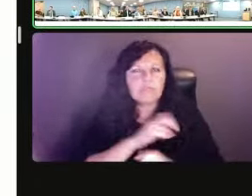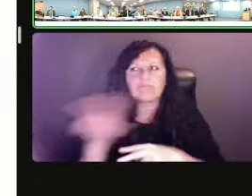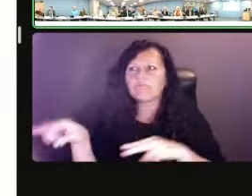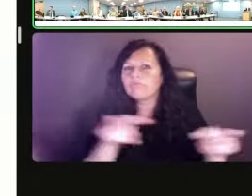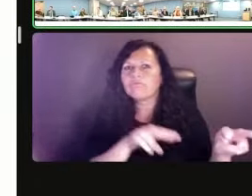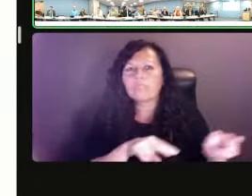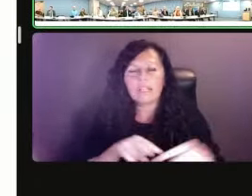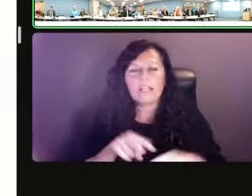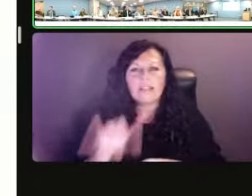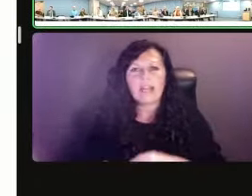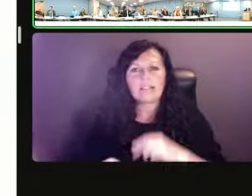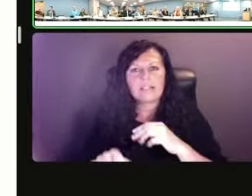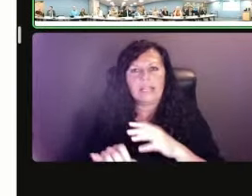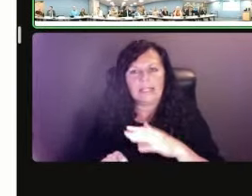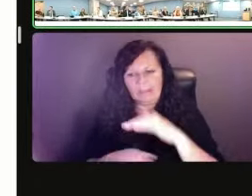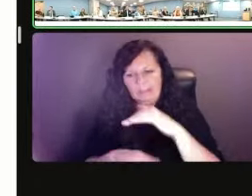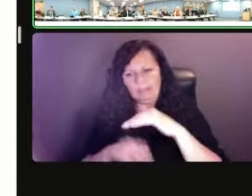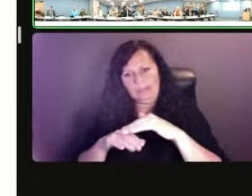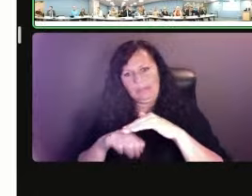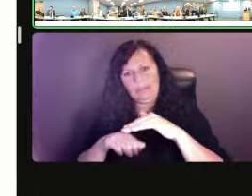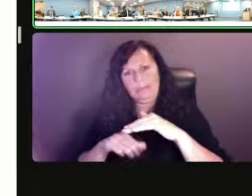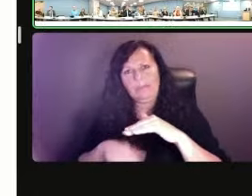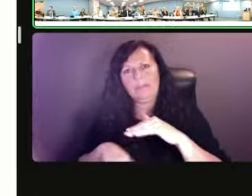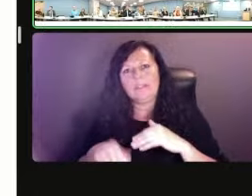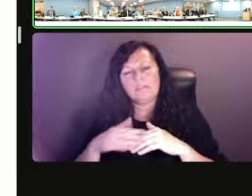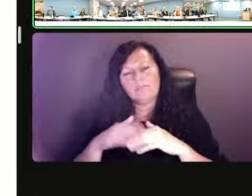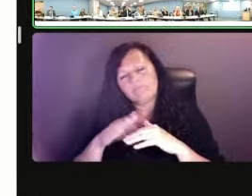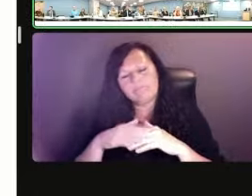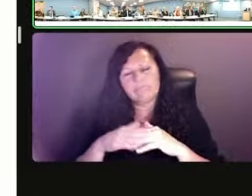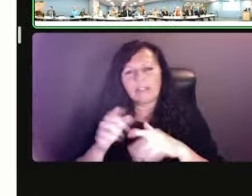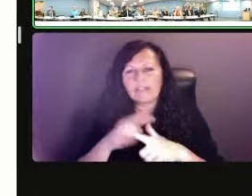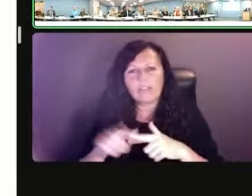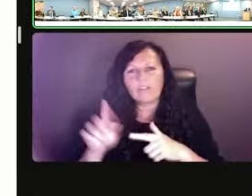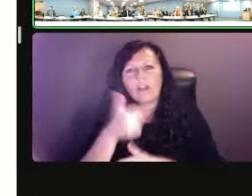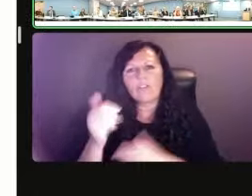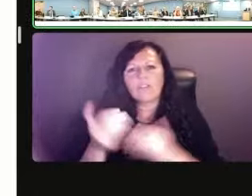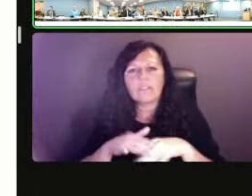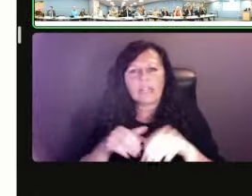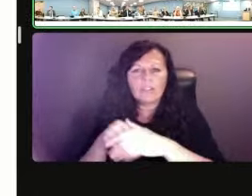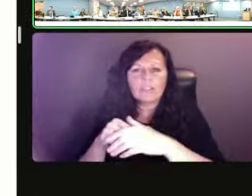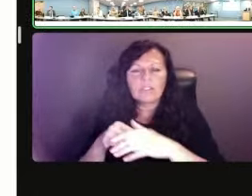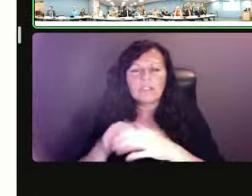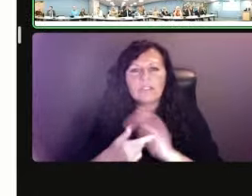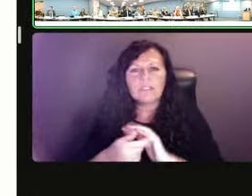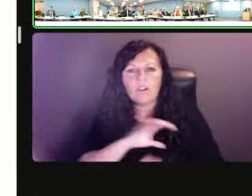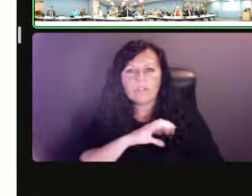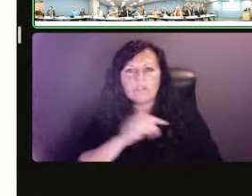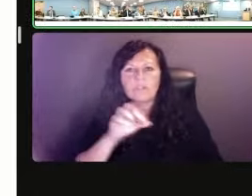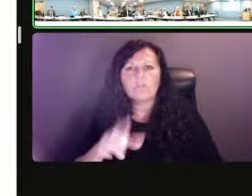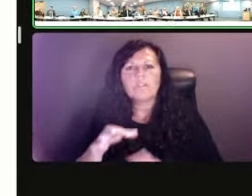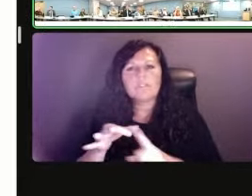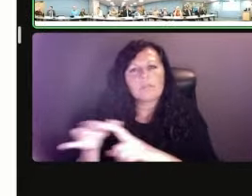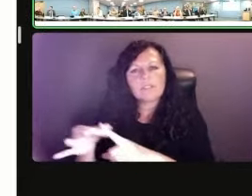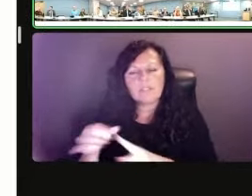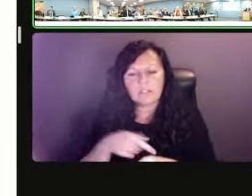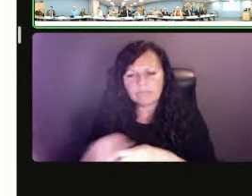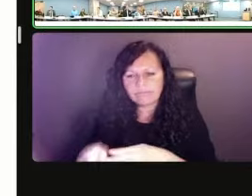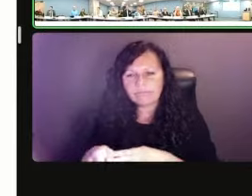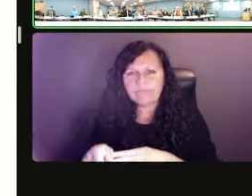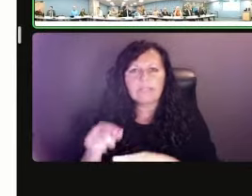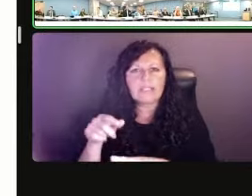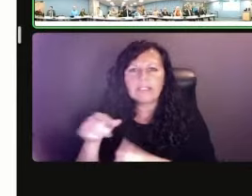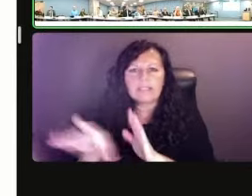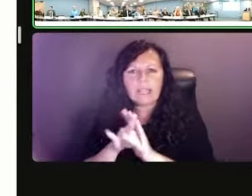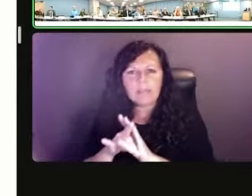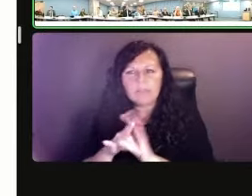to perform as a police department. Then there's layers going out from there where you have officers or specialized assignments that are detached from the 911 call